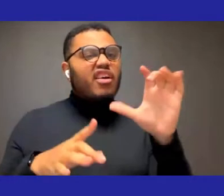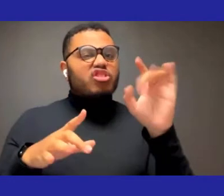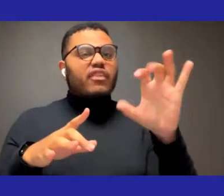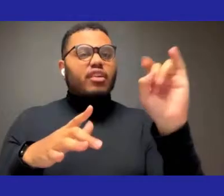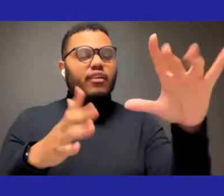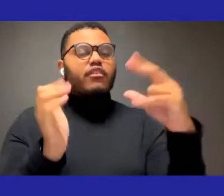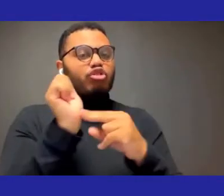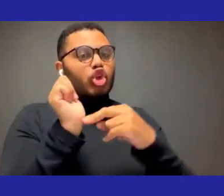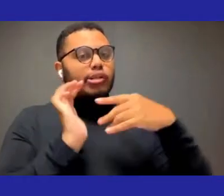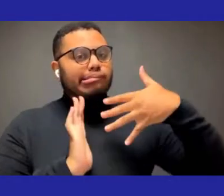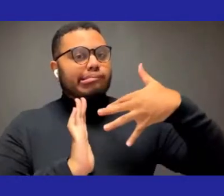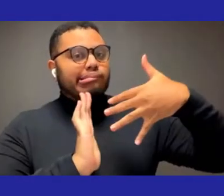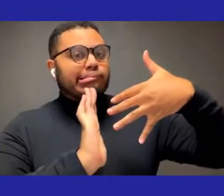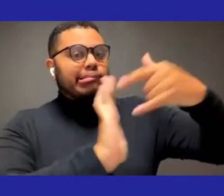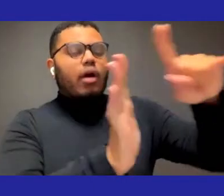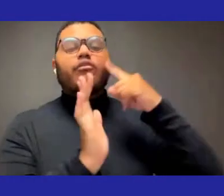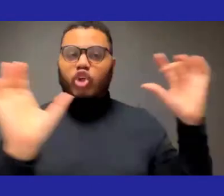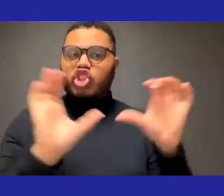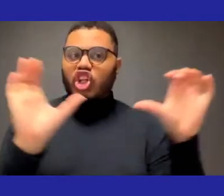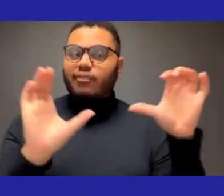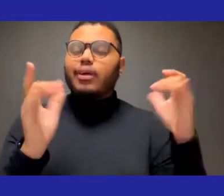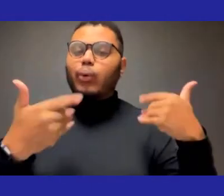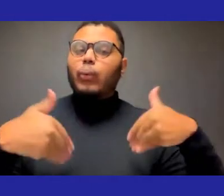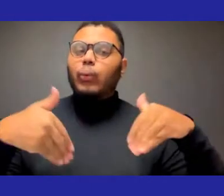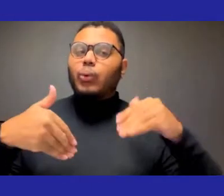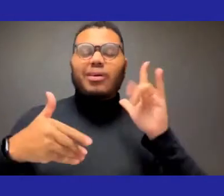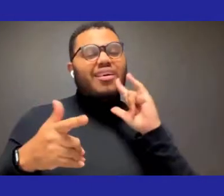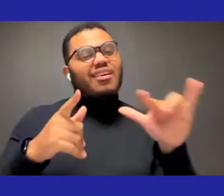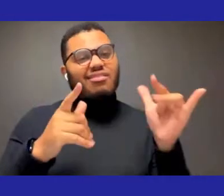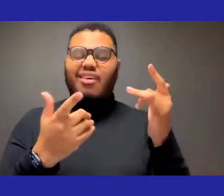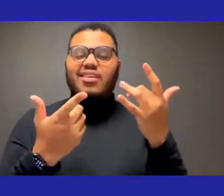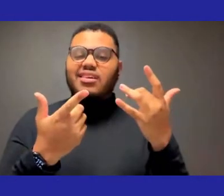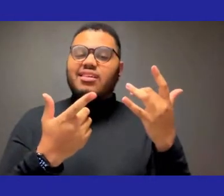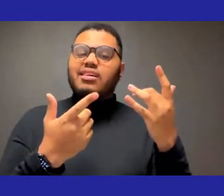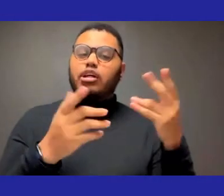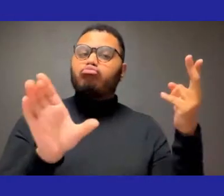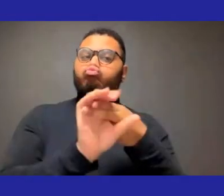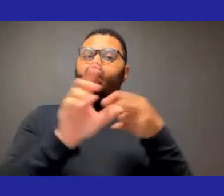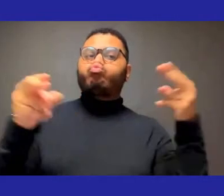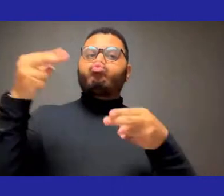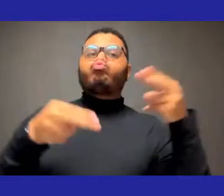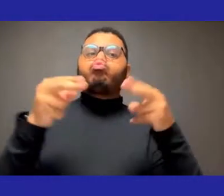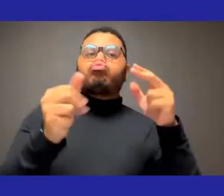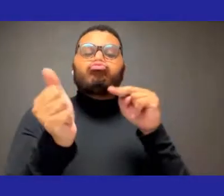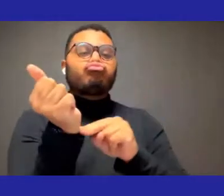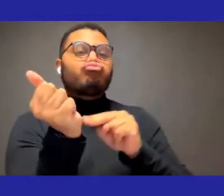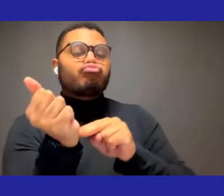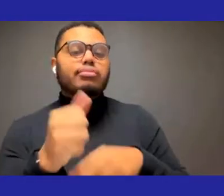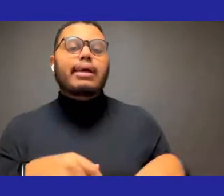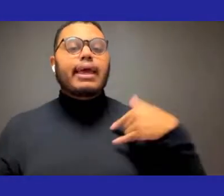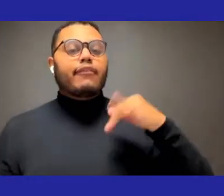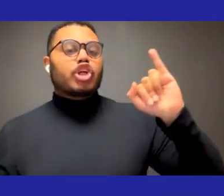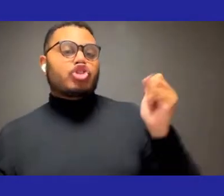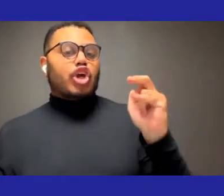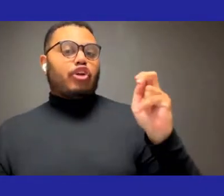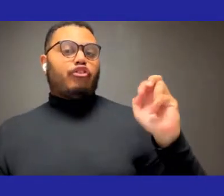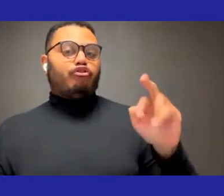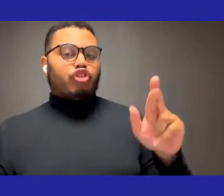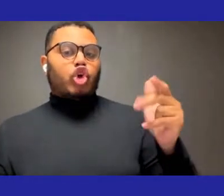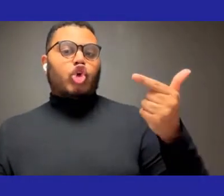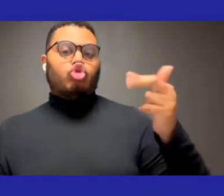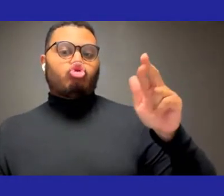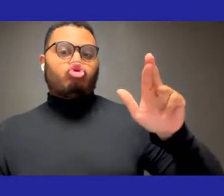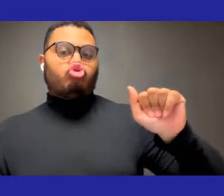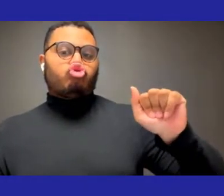studying for their certification exams, which is a hallmark of nursing practice. We had Jennifer Graby from the ANCC come as our keynote